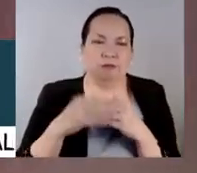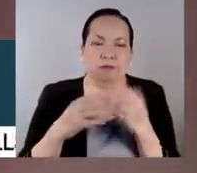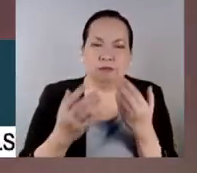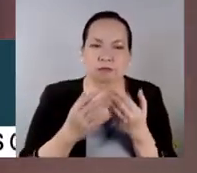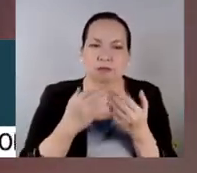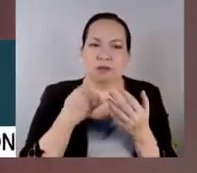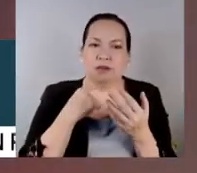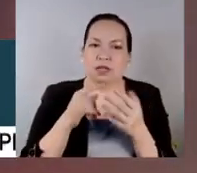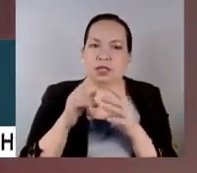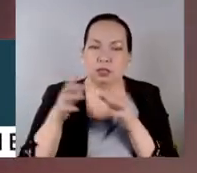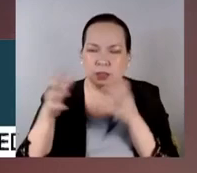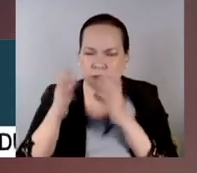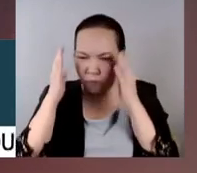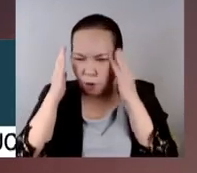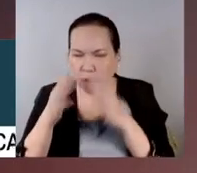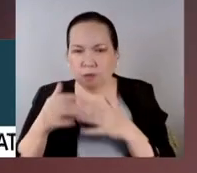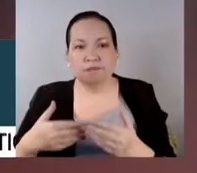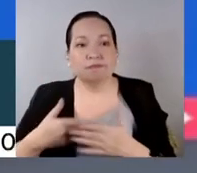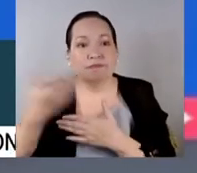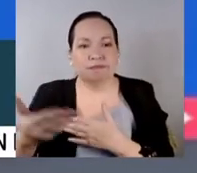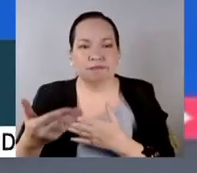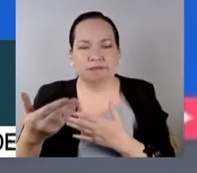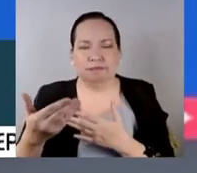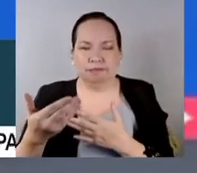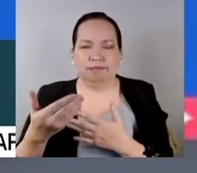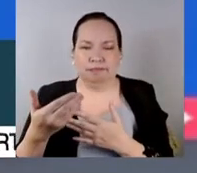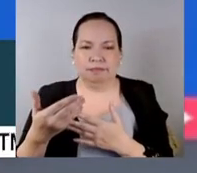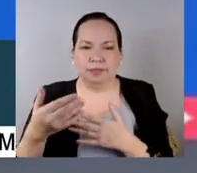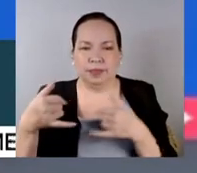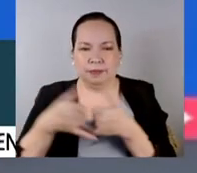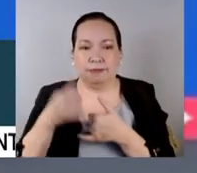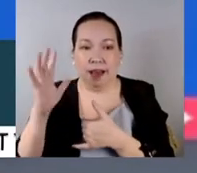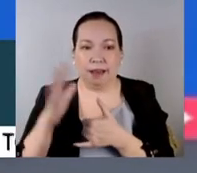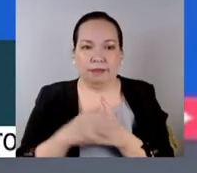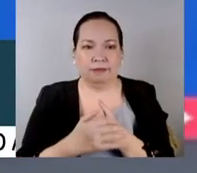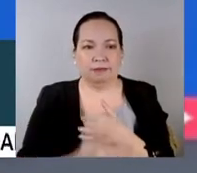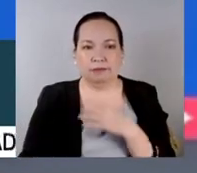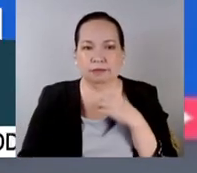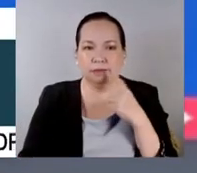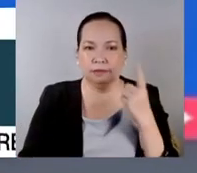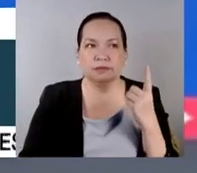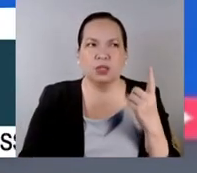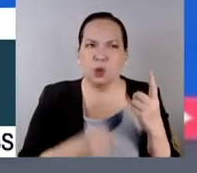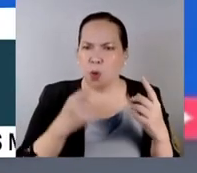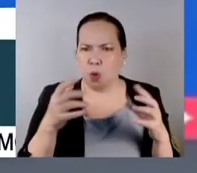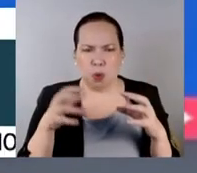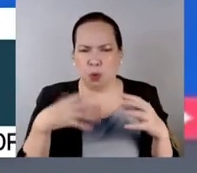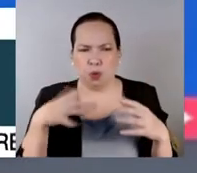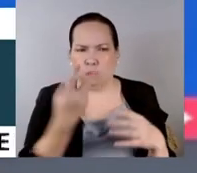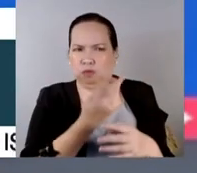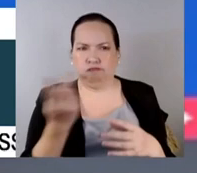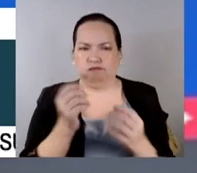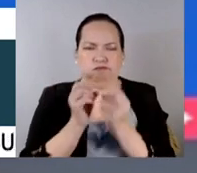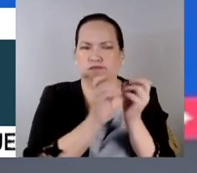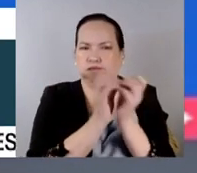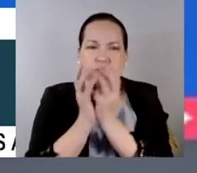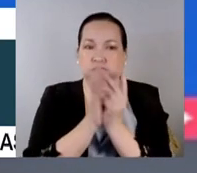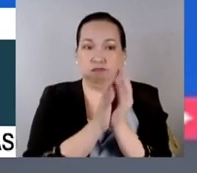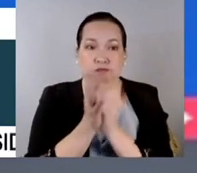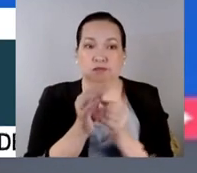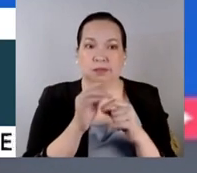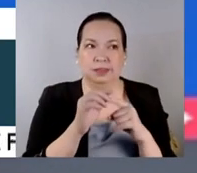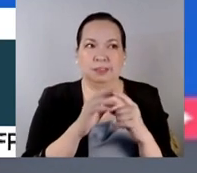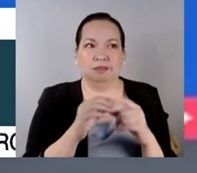is now focused on Game 5. By the time we got on the flight, everybody was great. We get to